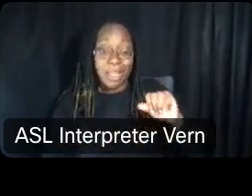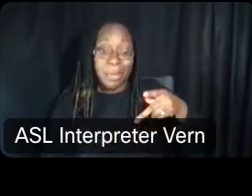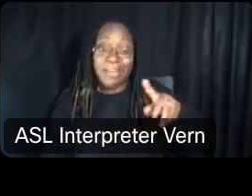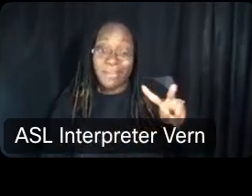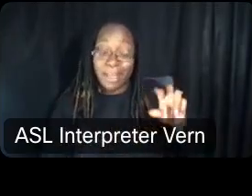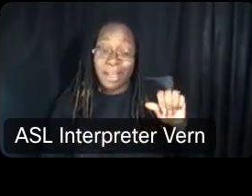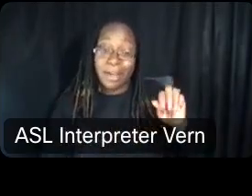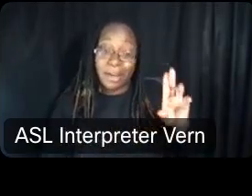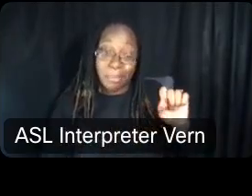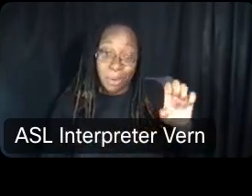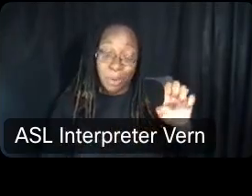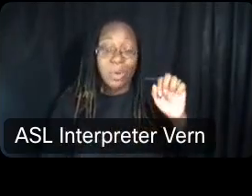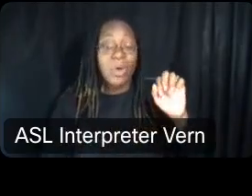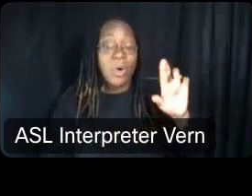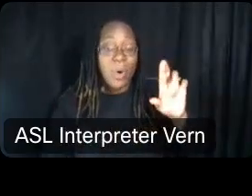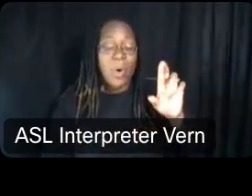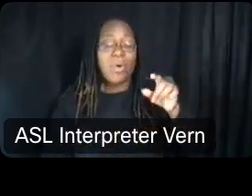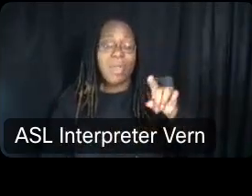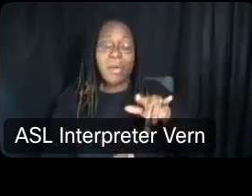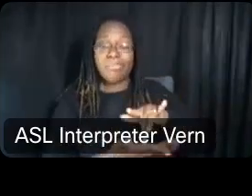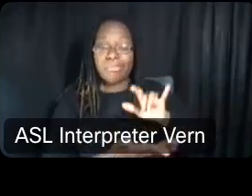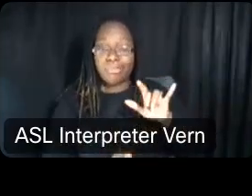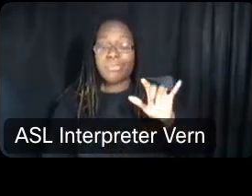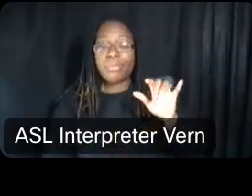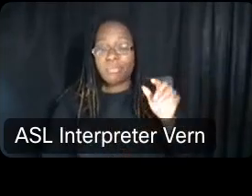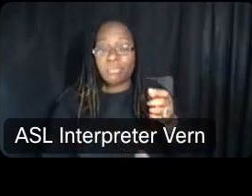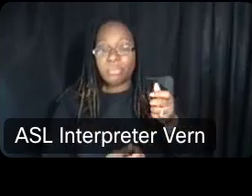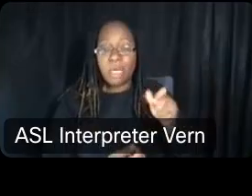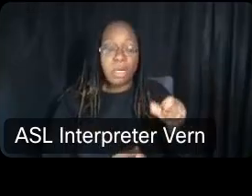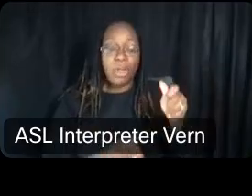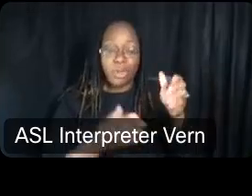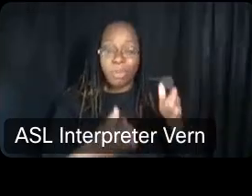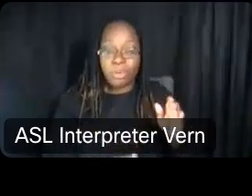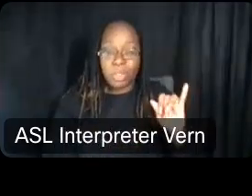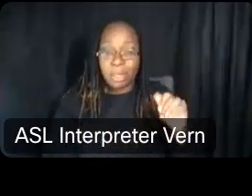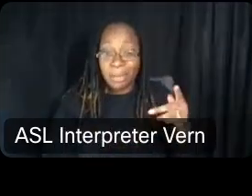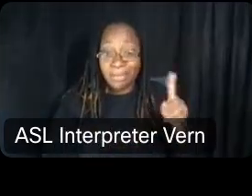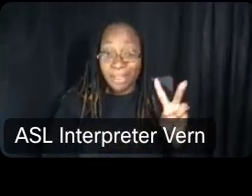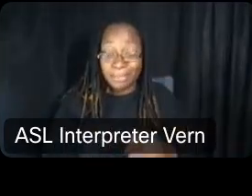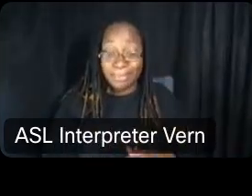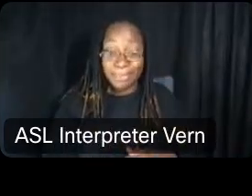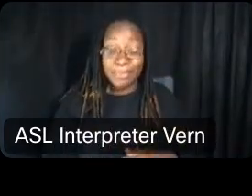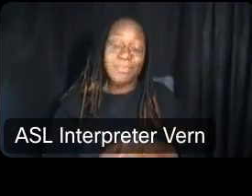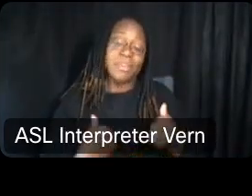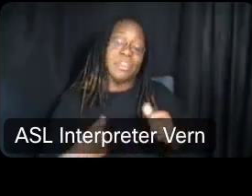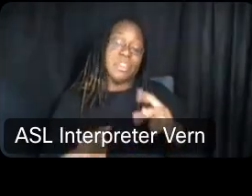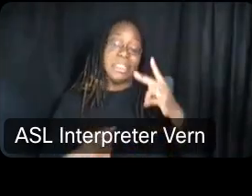as abusing one's intimate partner. And looking at adverse childhood